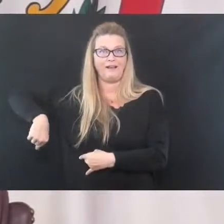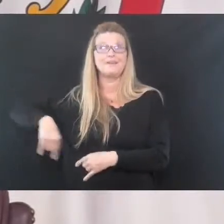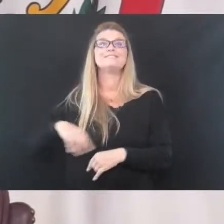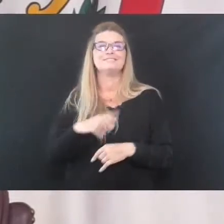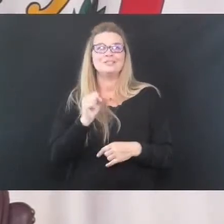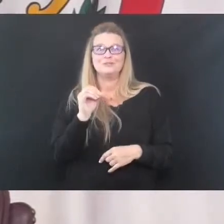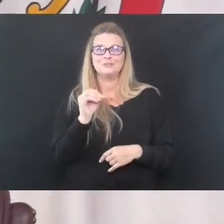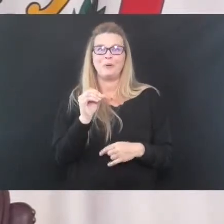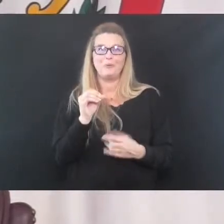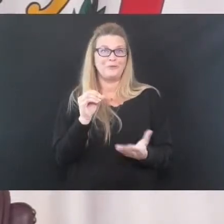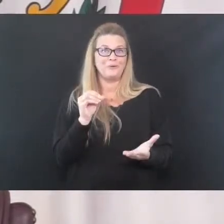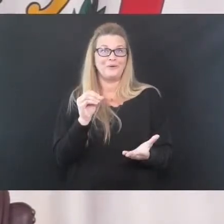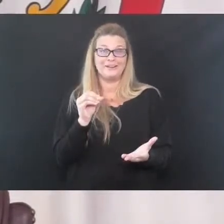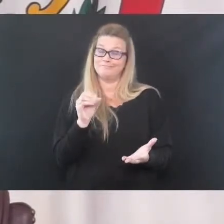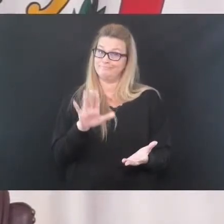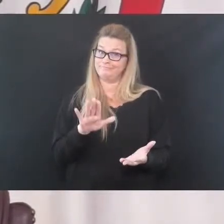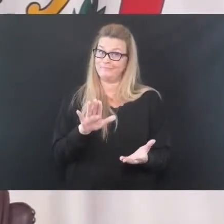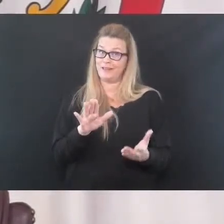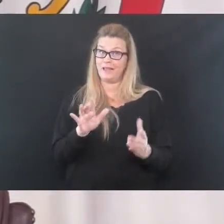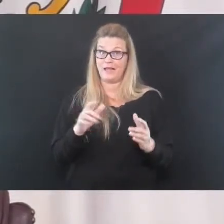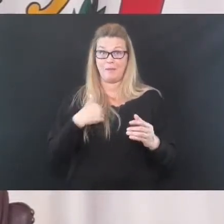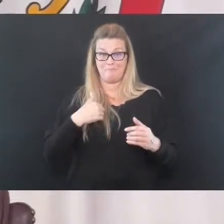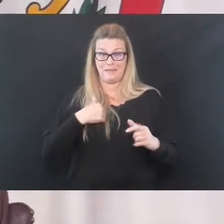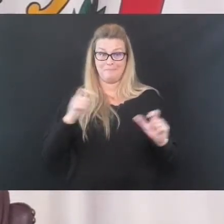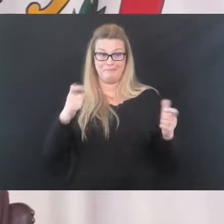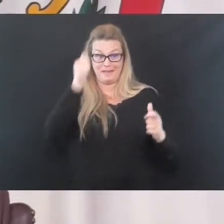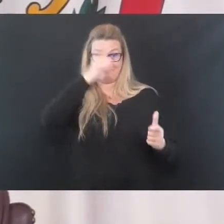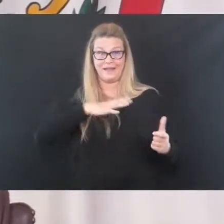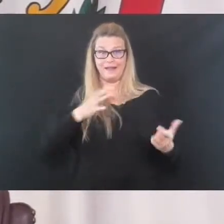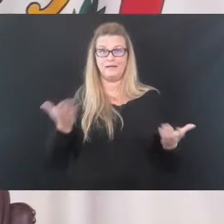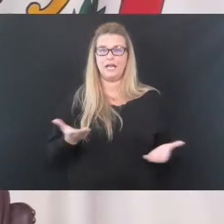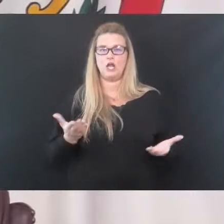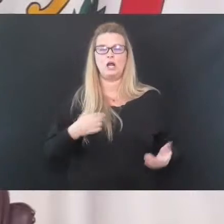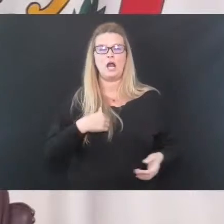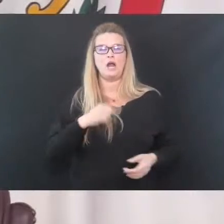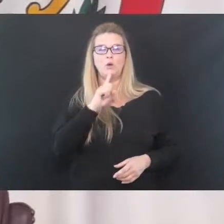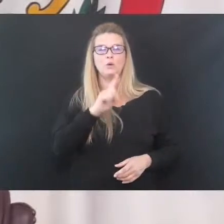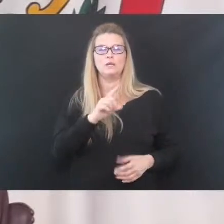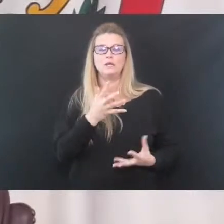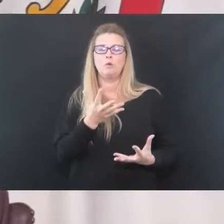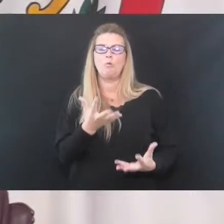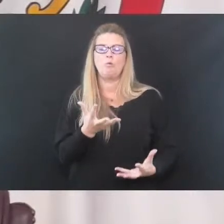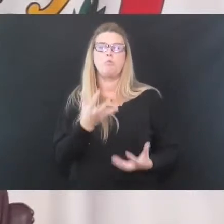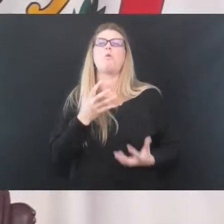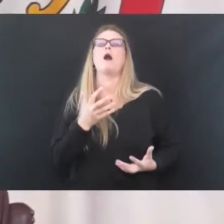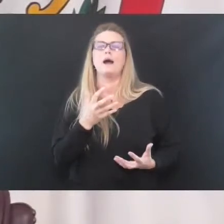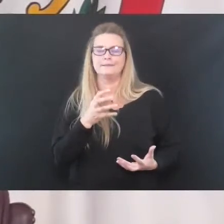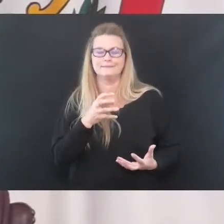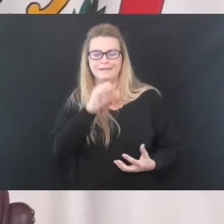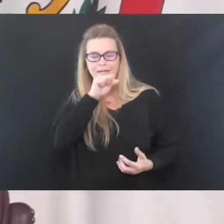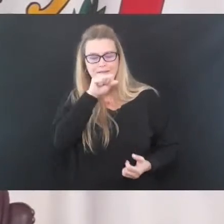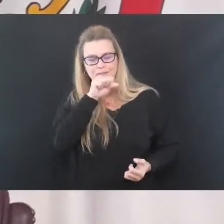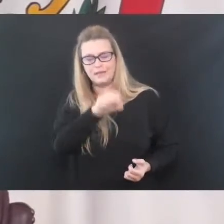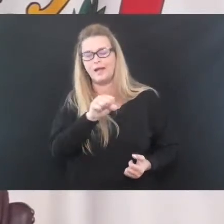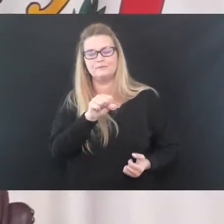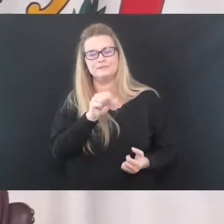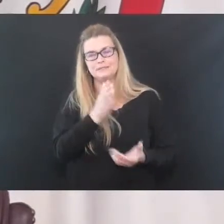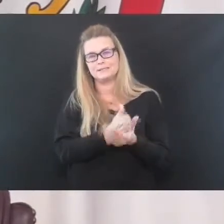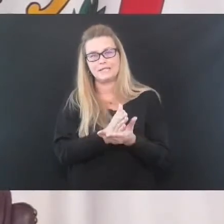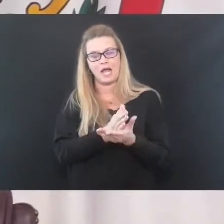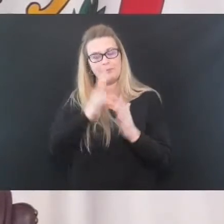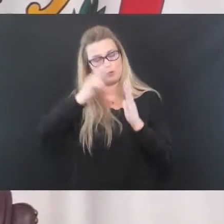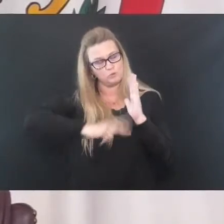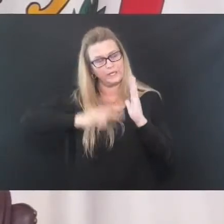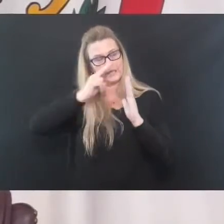people, and I'll tell you, you got a big guy sitting right here that would love to stop coming in here and